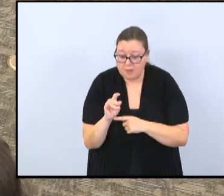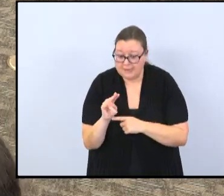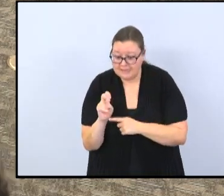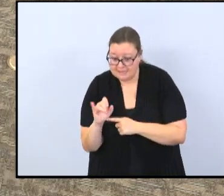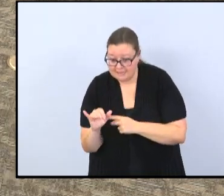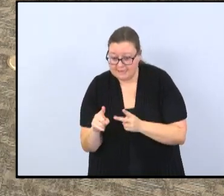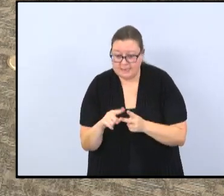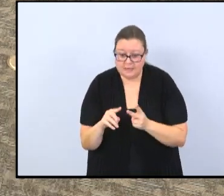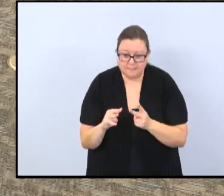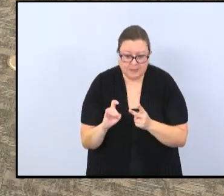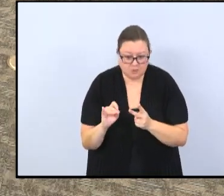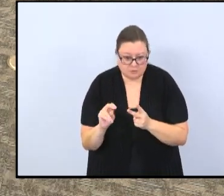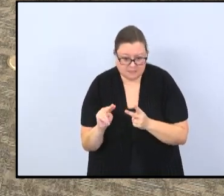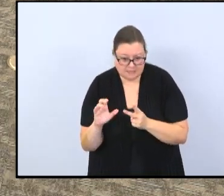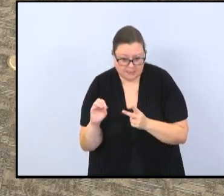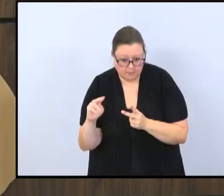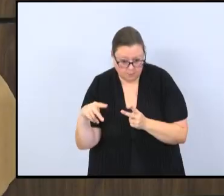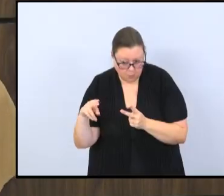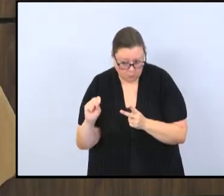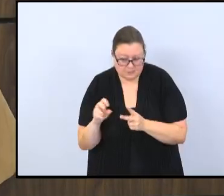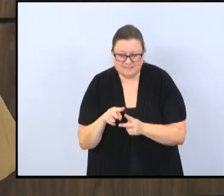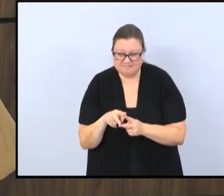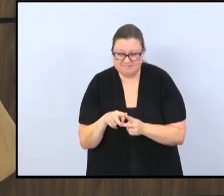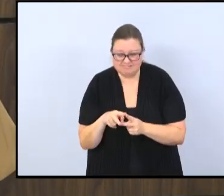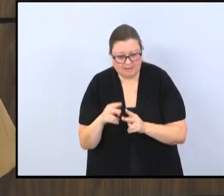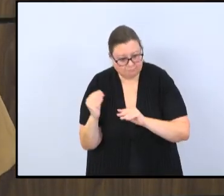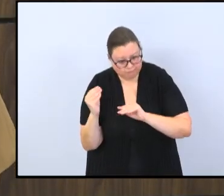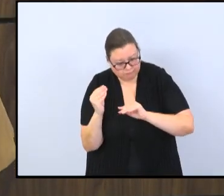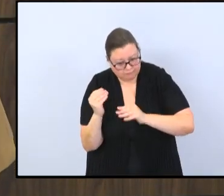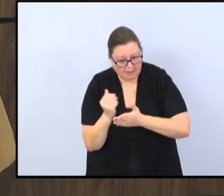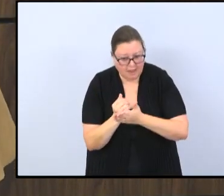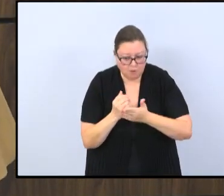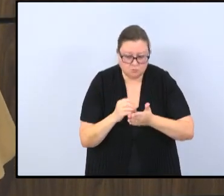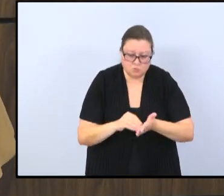whose guidance continues to drive student success.